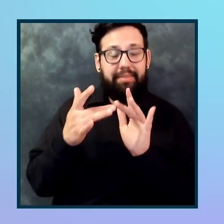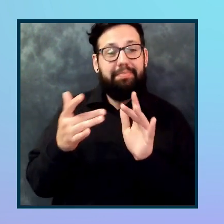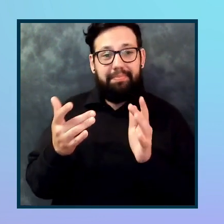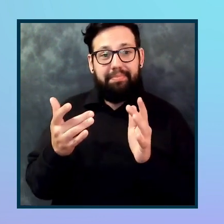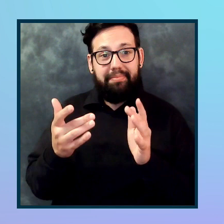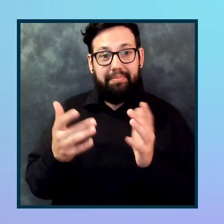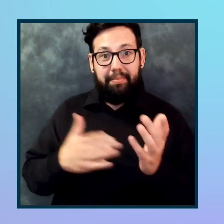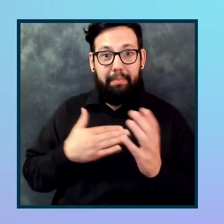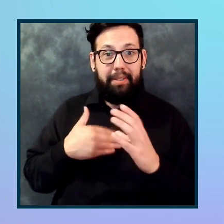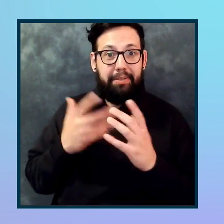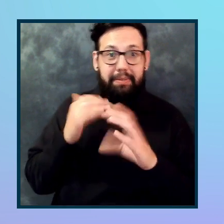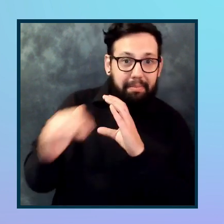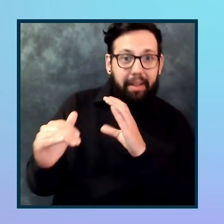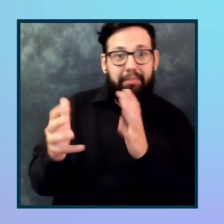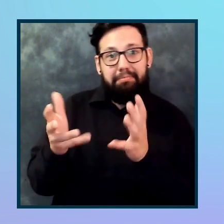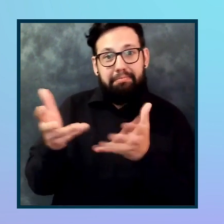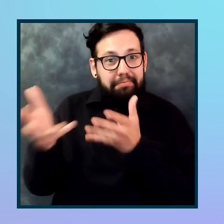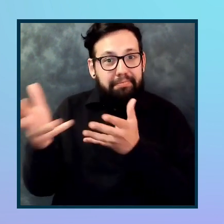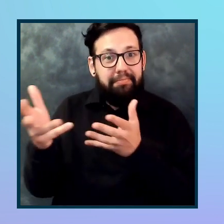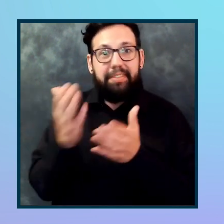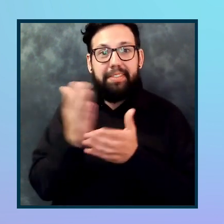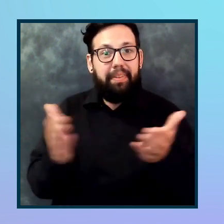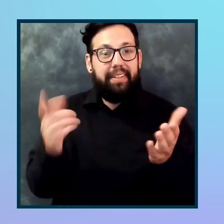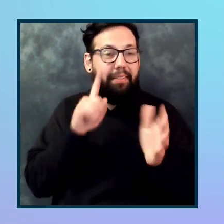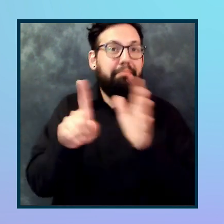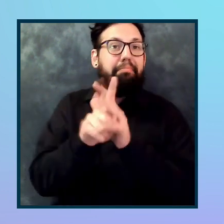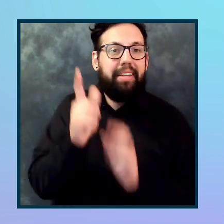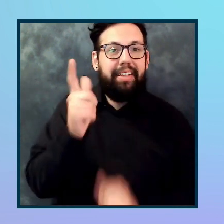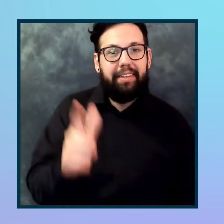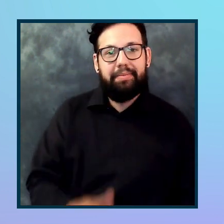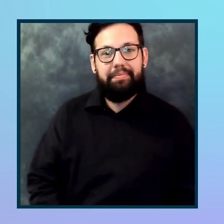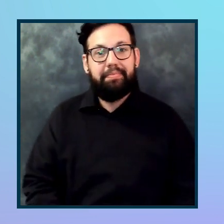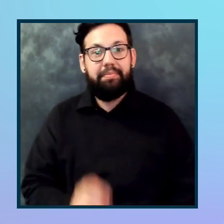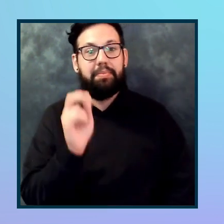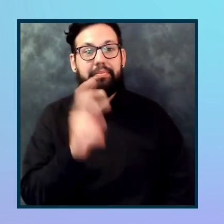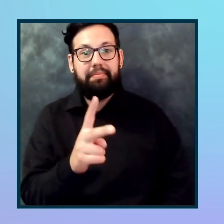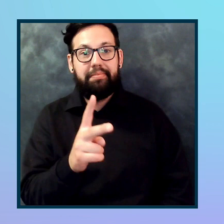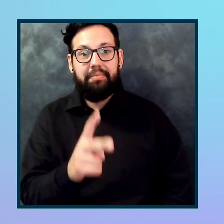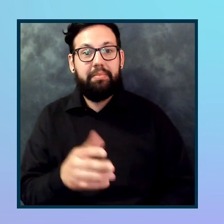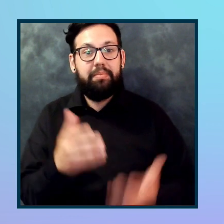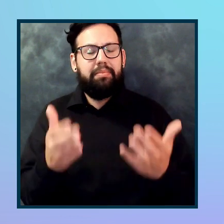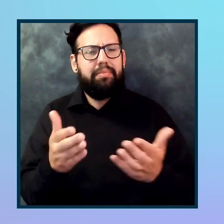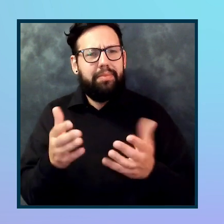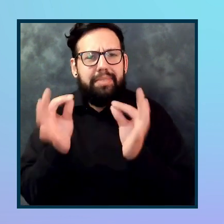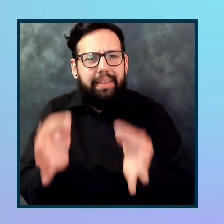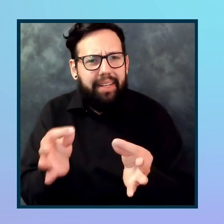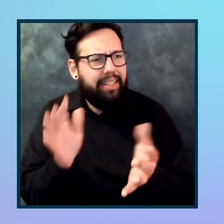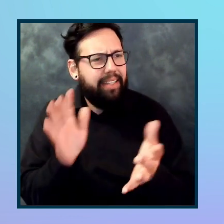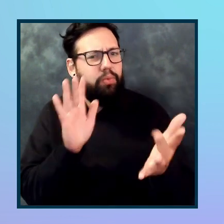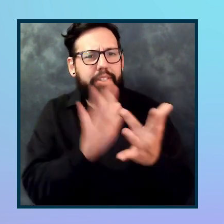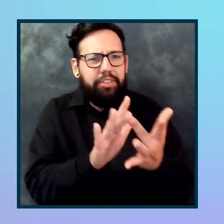send you some things I realize later. All right. Well, yeah, so definitely reach out if you